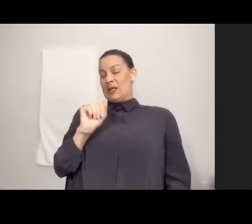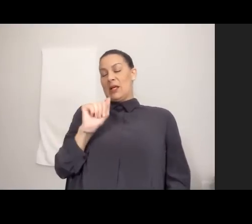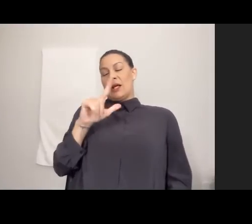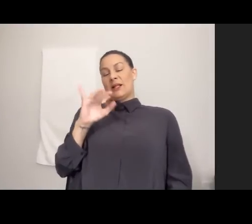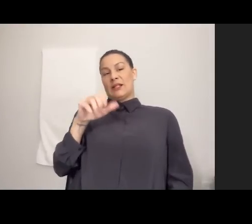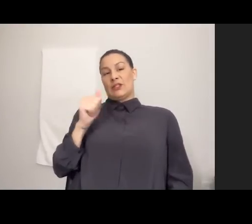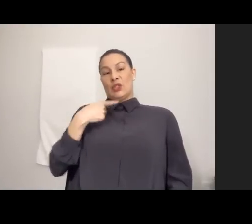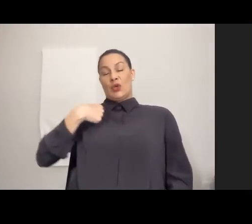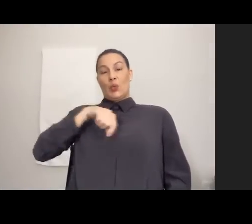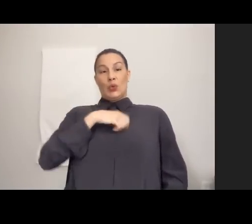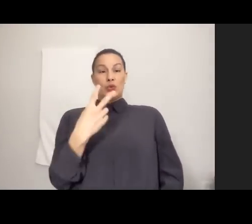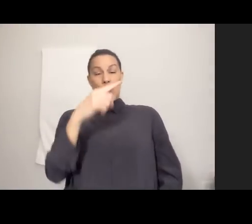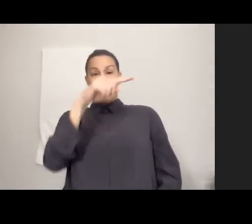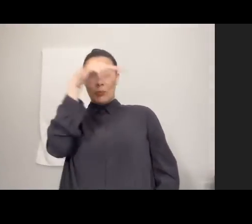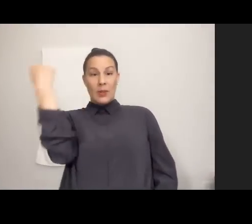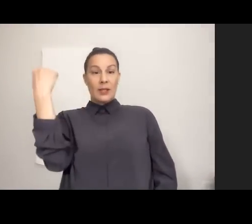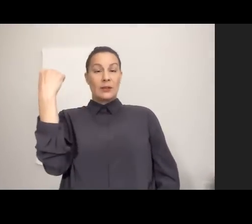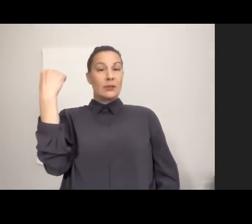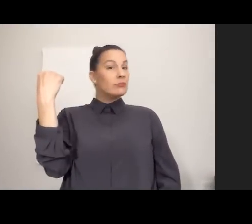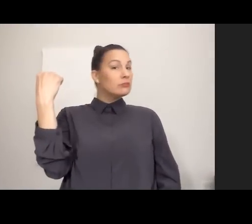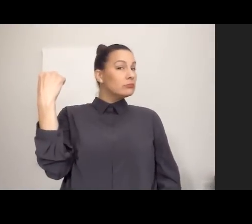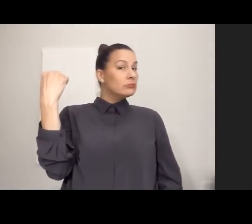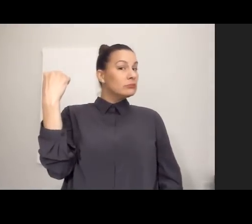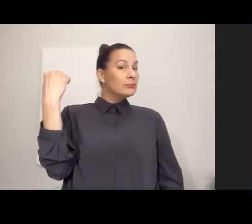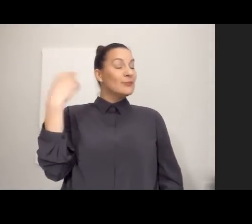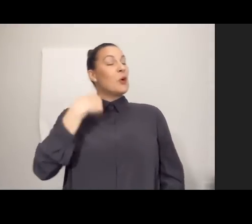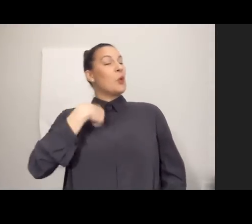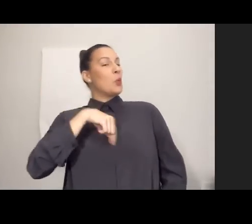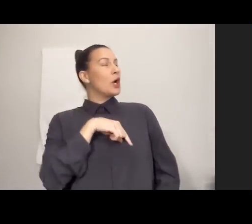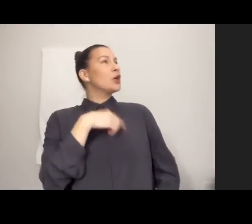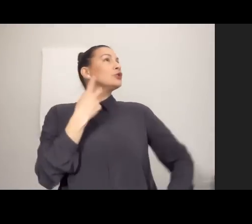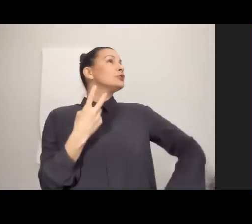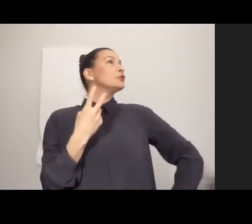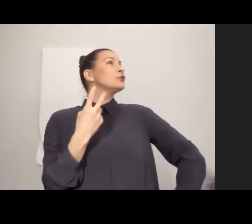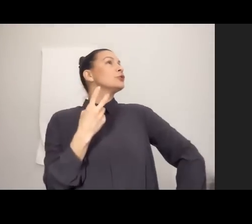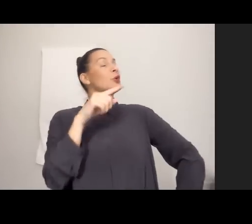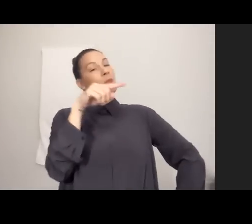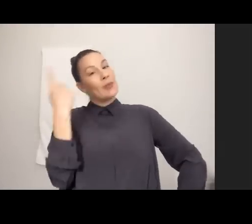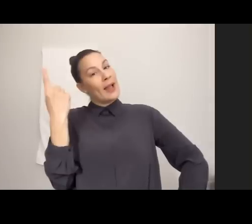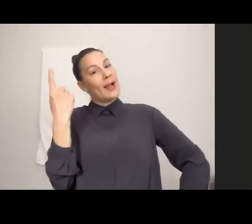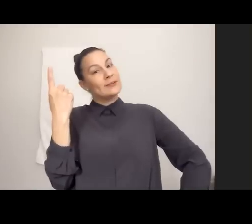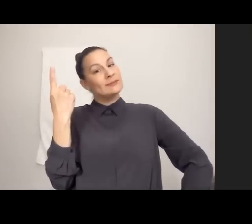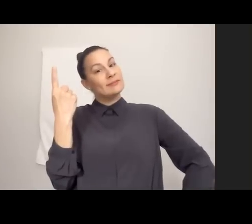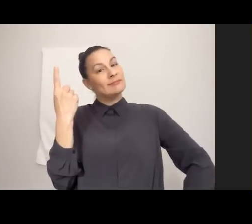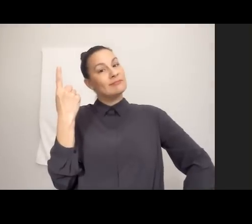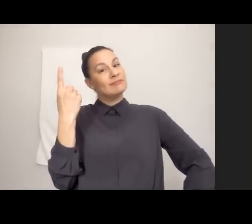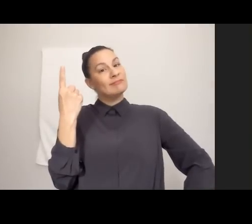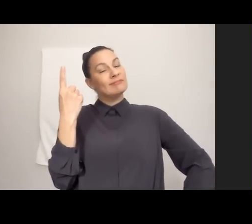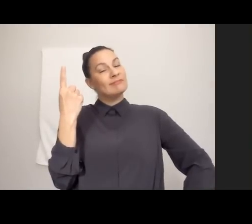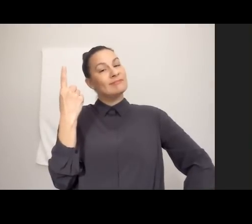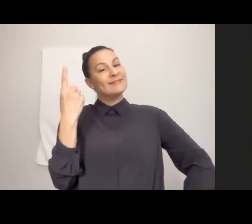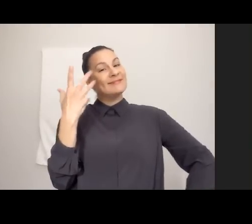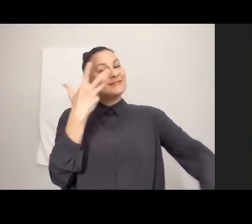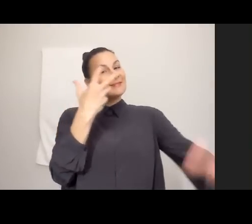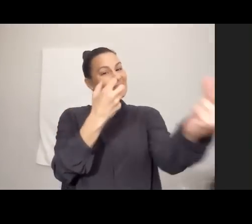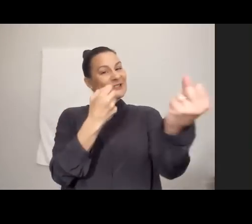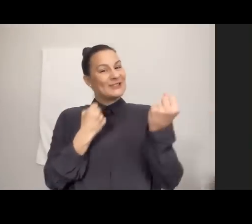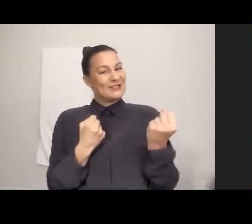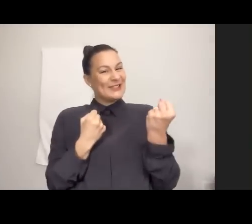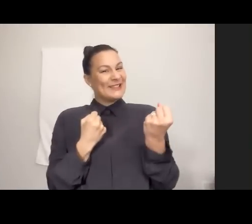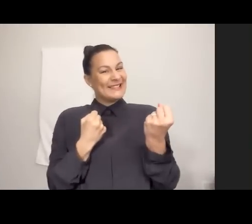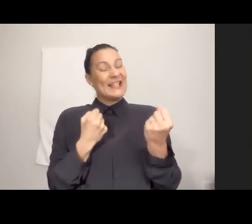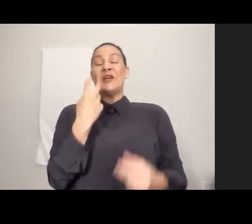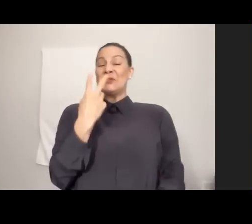Black, what are we? We're two Black, forcibly, I'm sorry, wrong word. We're two